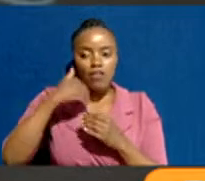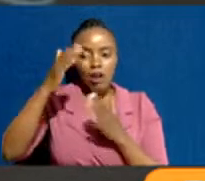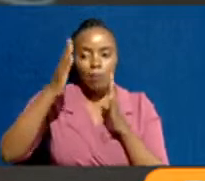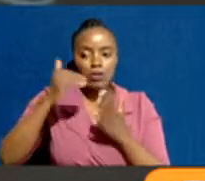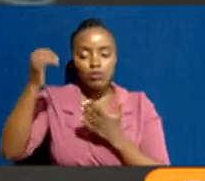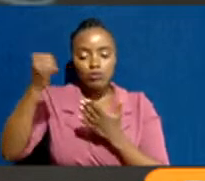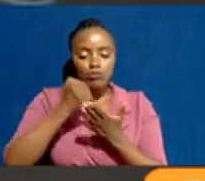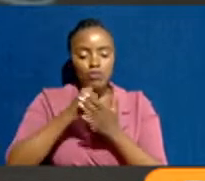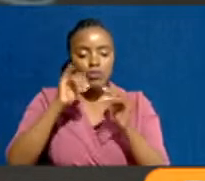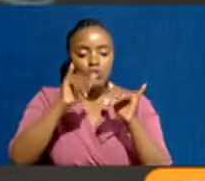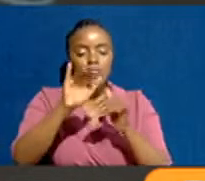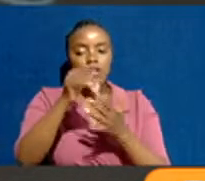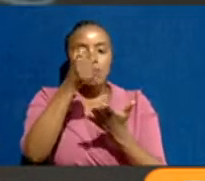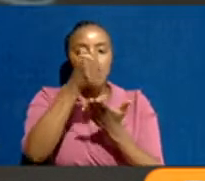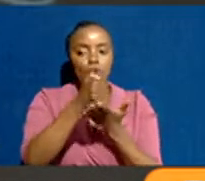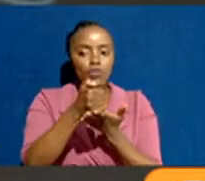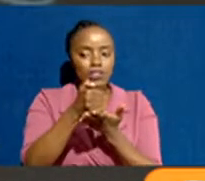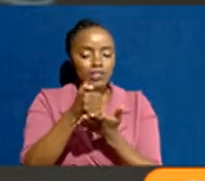to sit in his office.